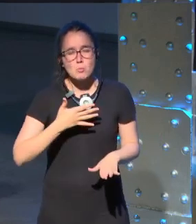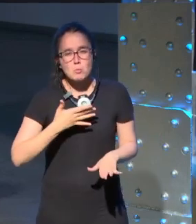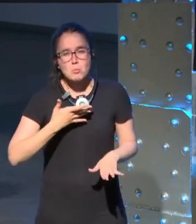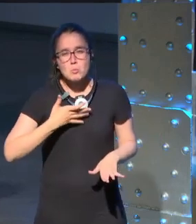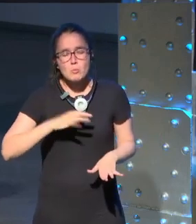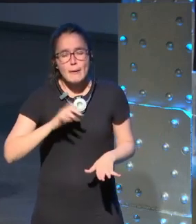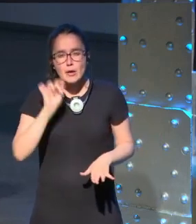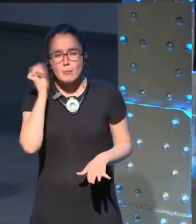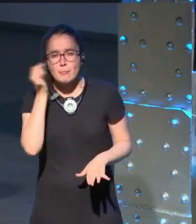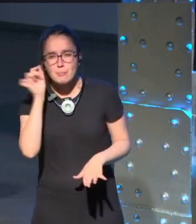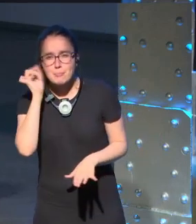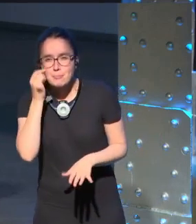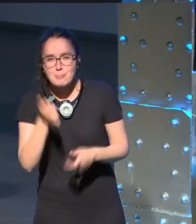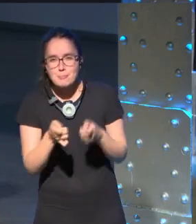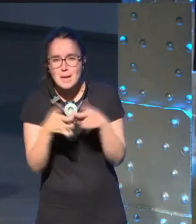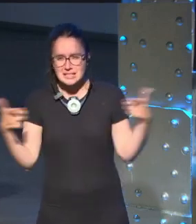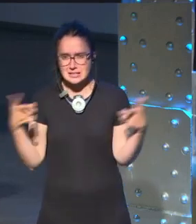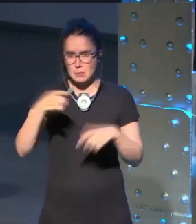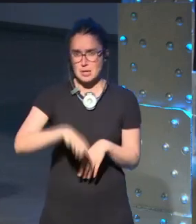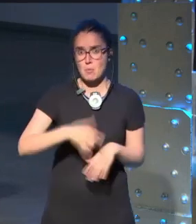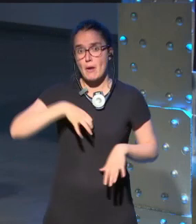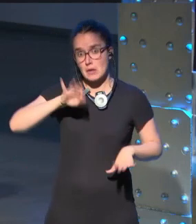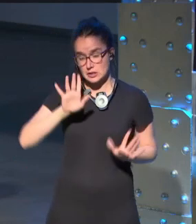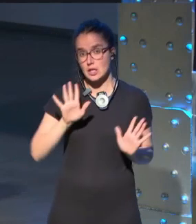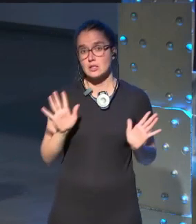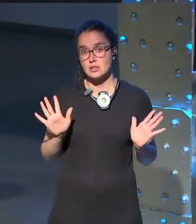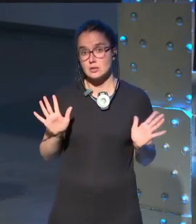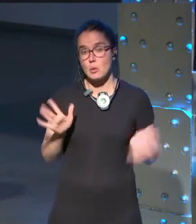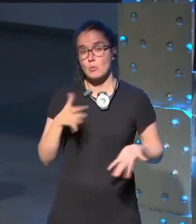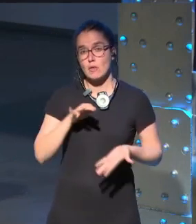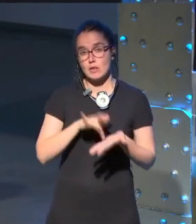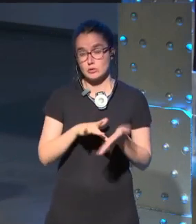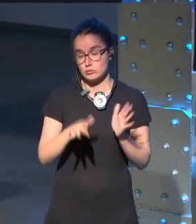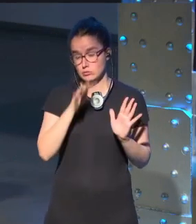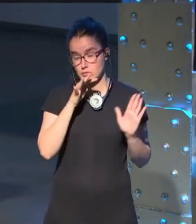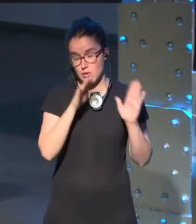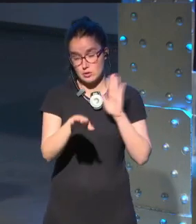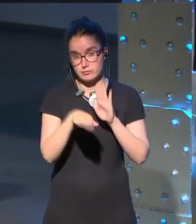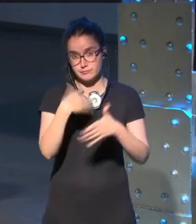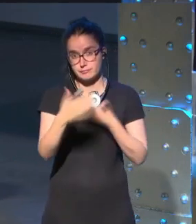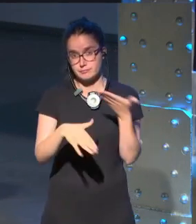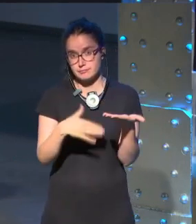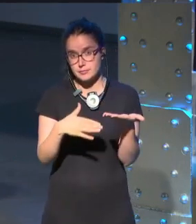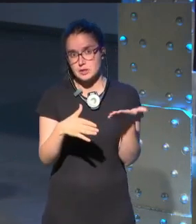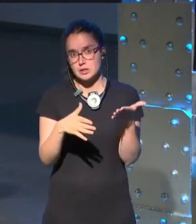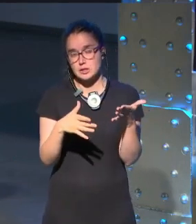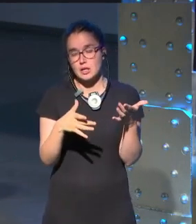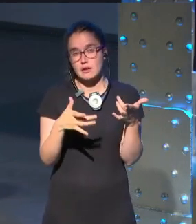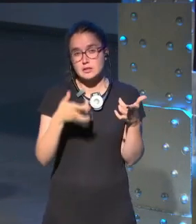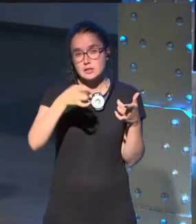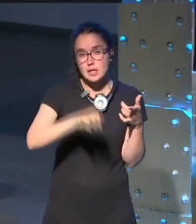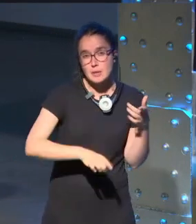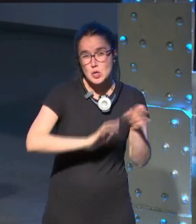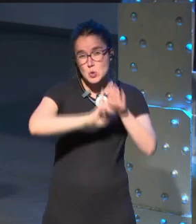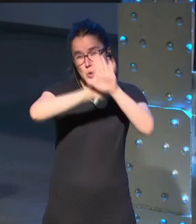And then they'll go through 3 or 4 actual galley-proof passes, and I'll